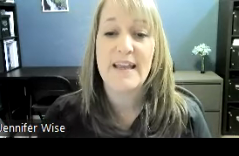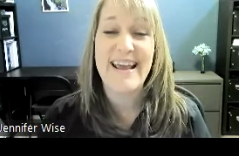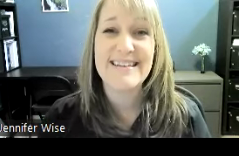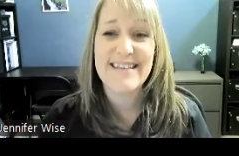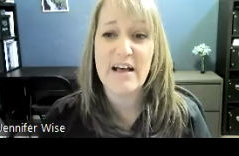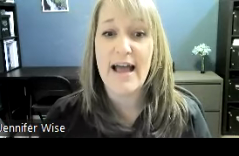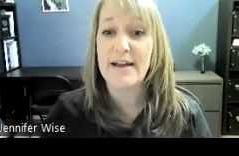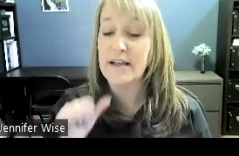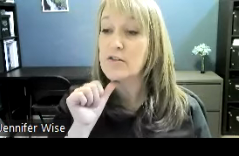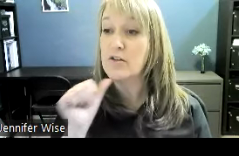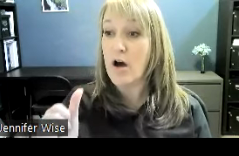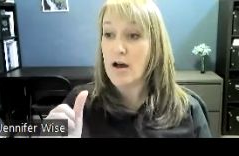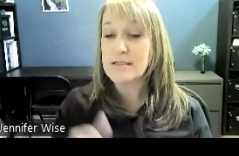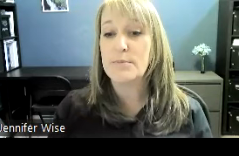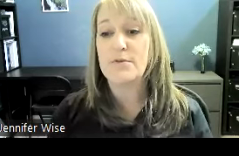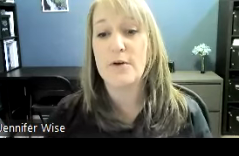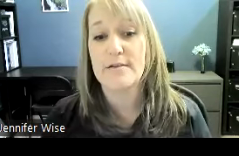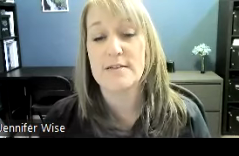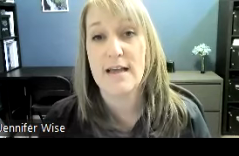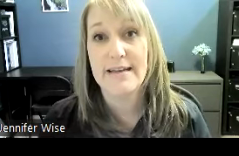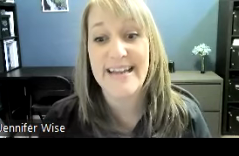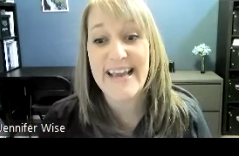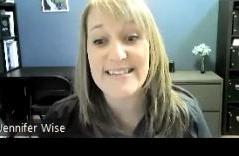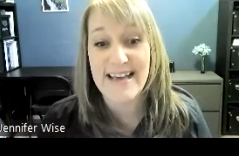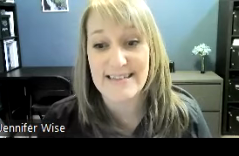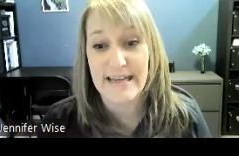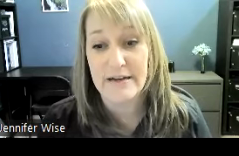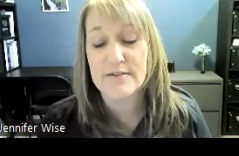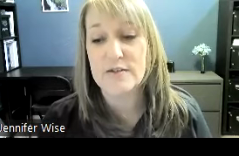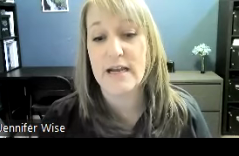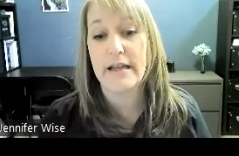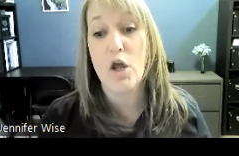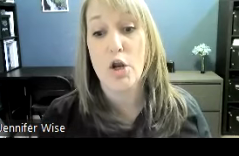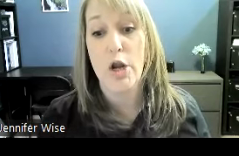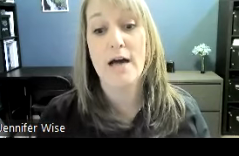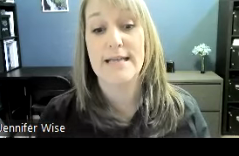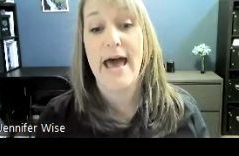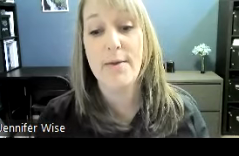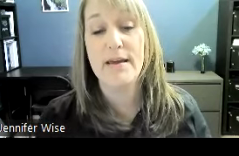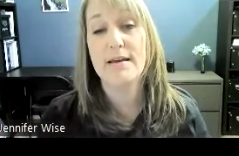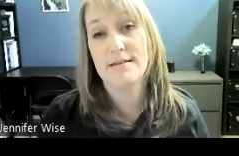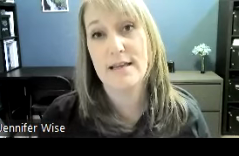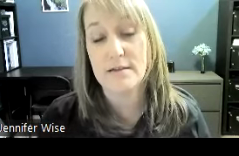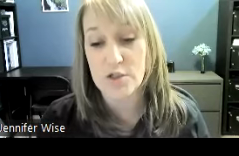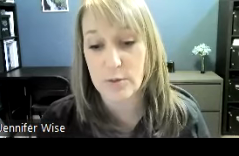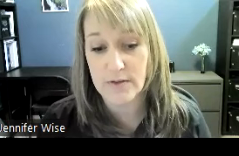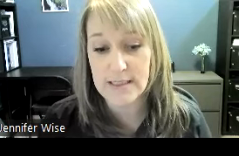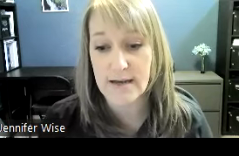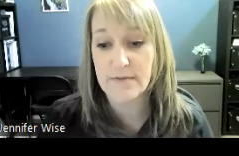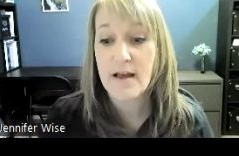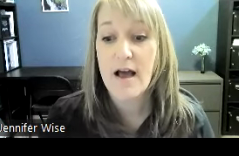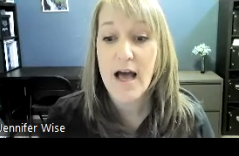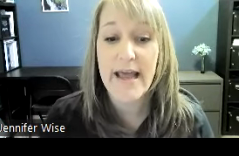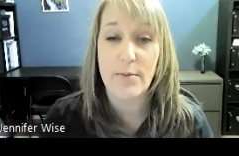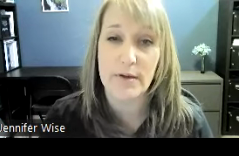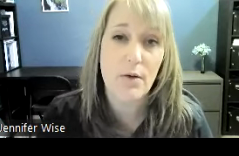In ASL, adding not before another sign negates that sign. So signing not happy is the English equivalent